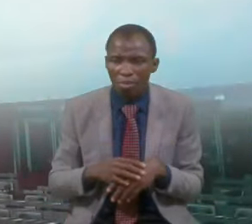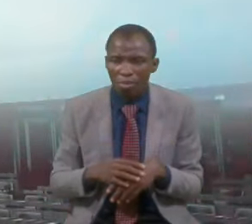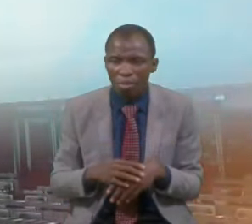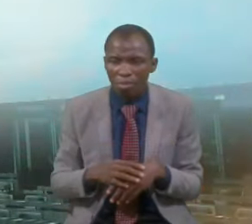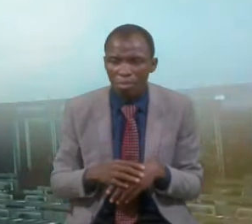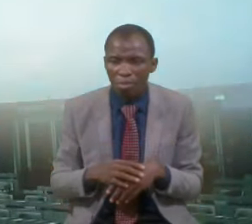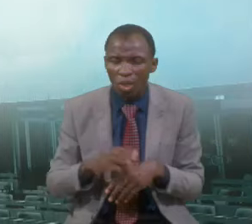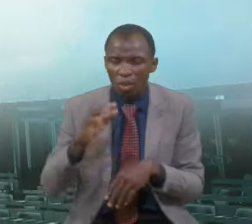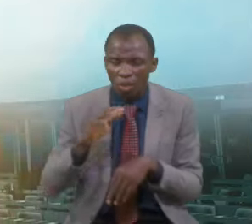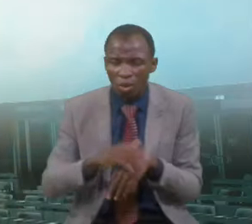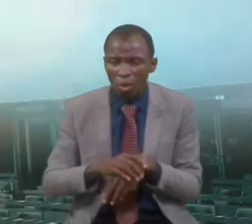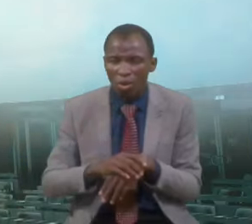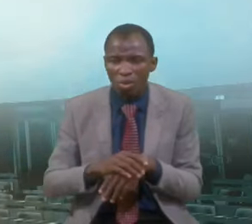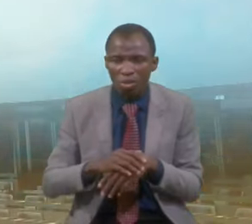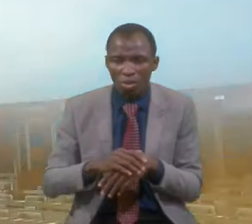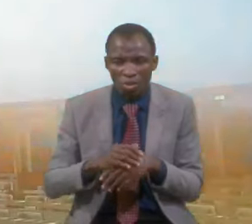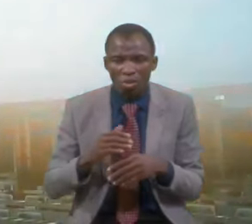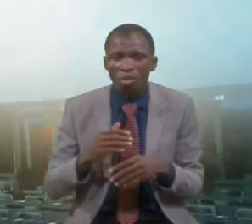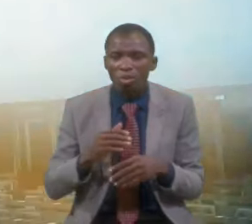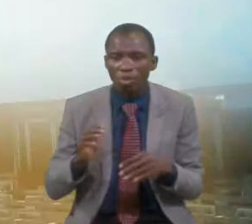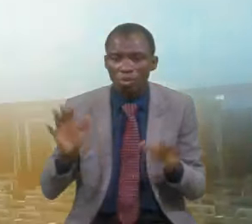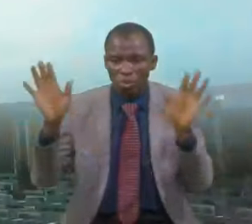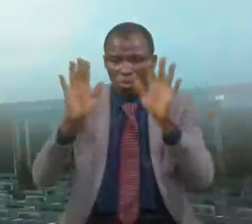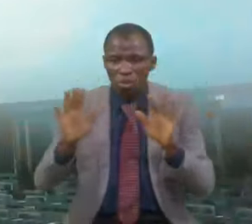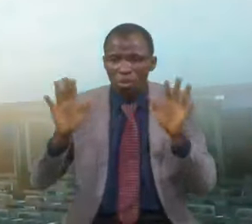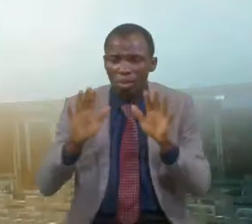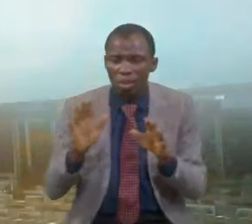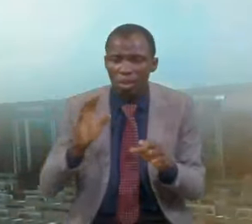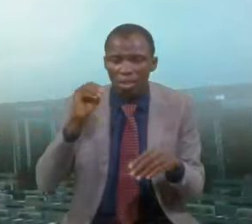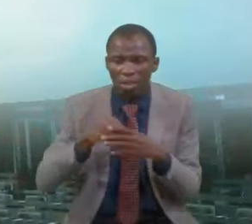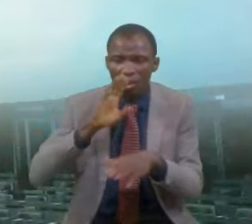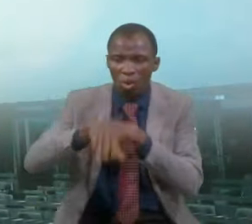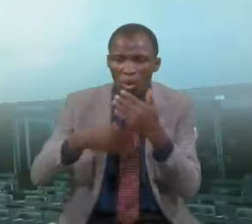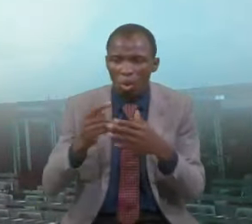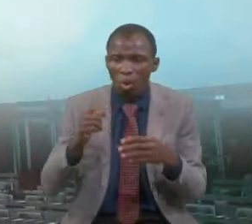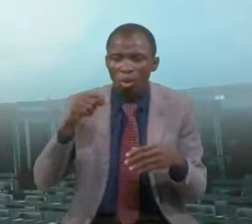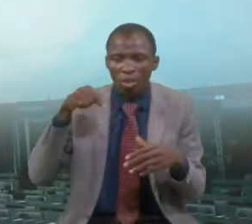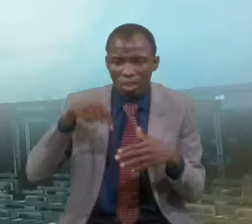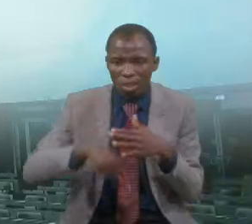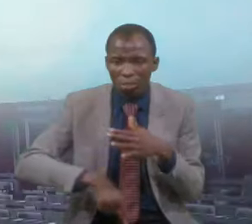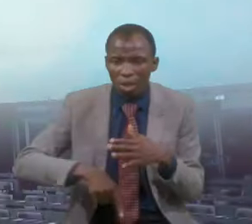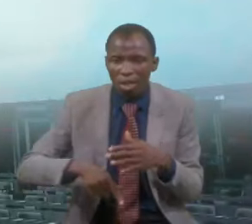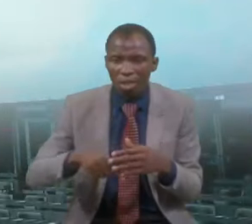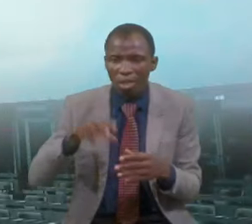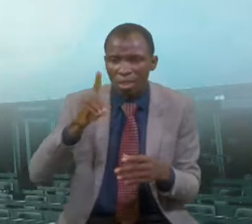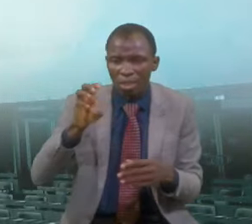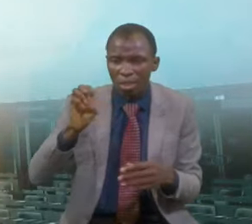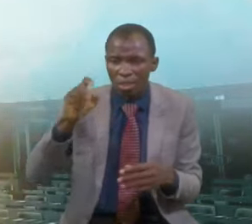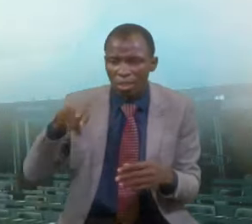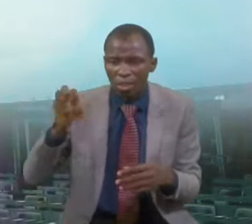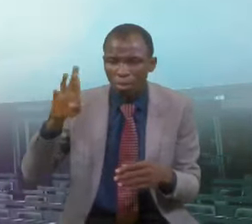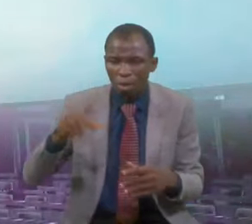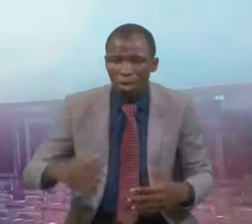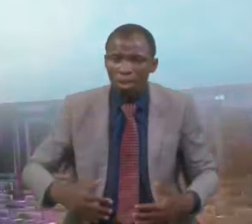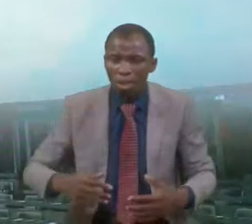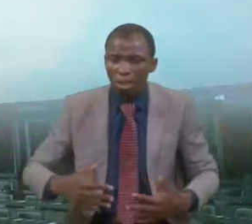churches globally. That is, in all DEEPERLIFE Bible Church globally. More details about this will be